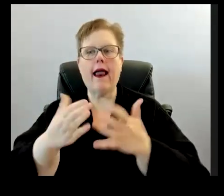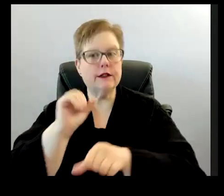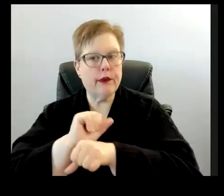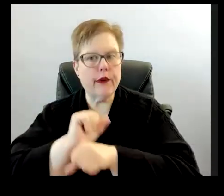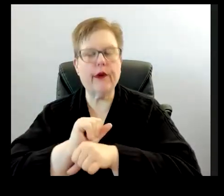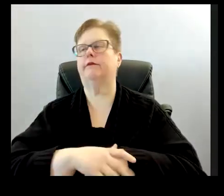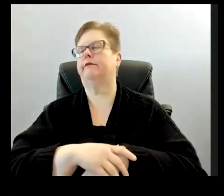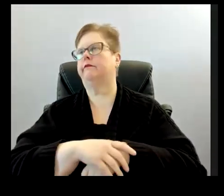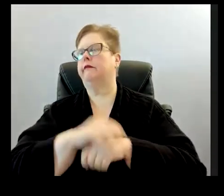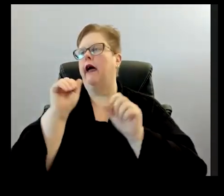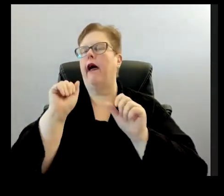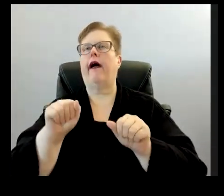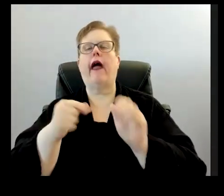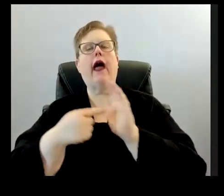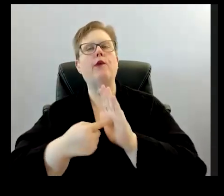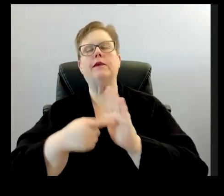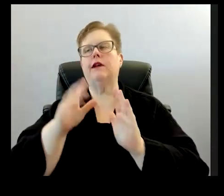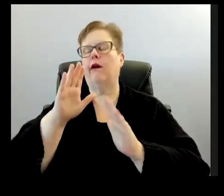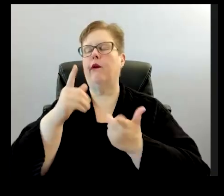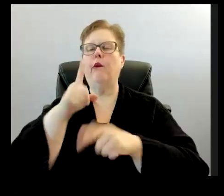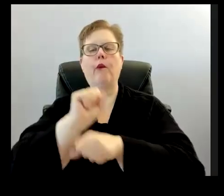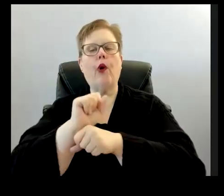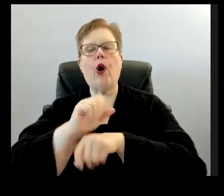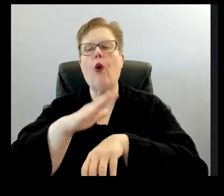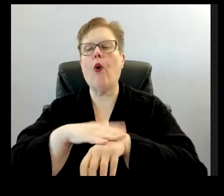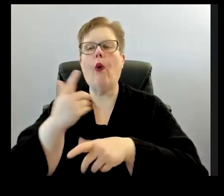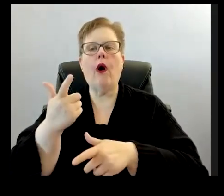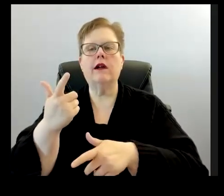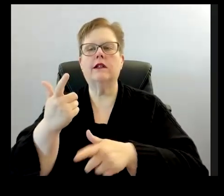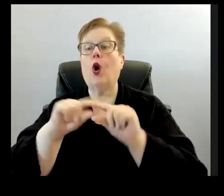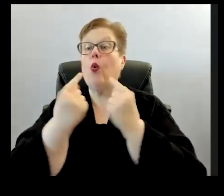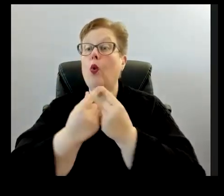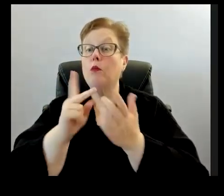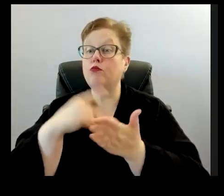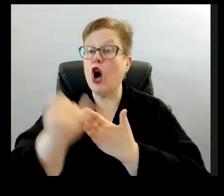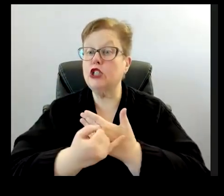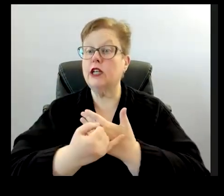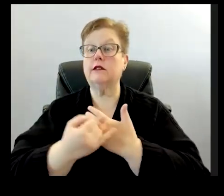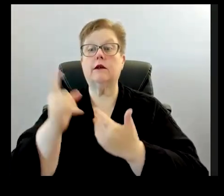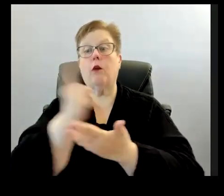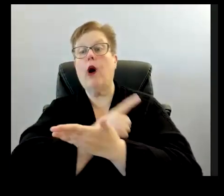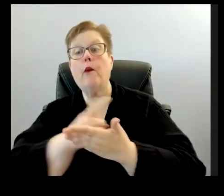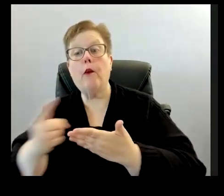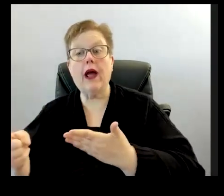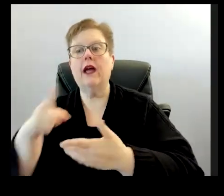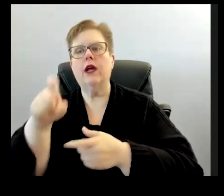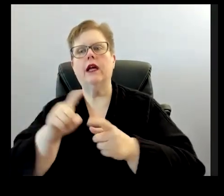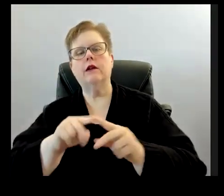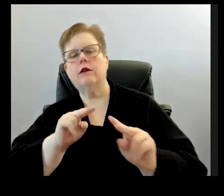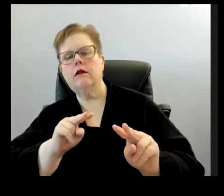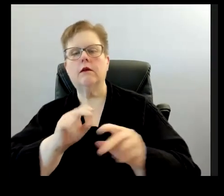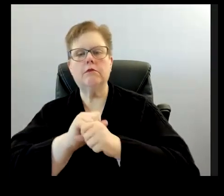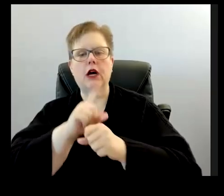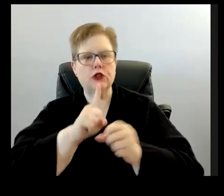sometimes that can be working on a group project over the course of the week, right? You need to keep an eye